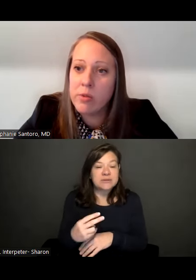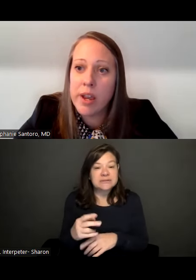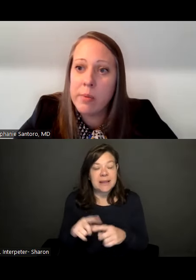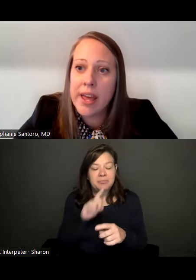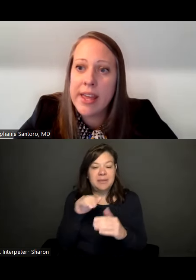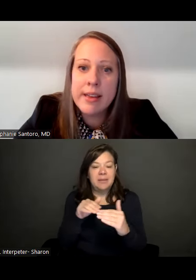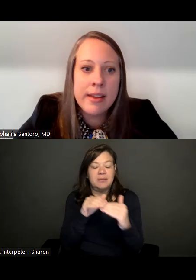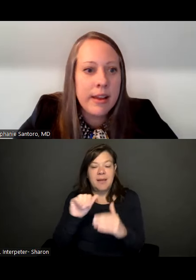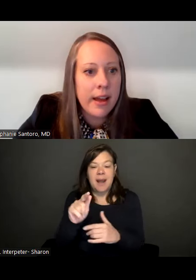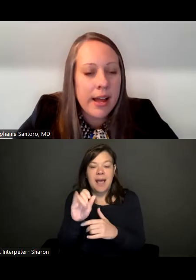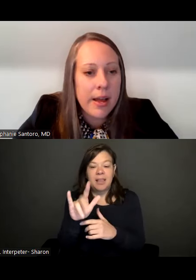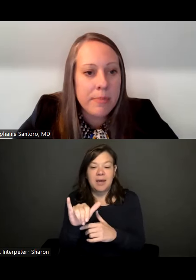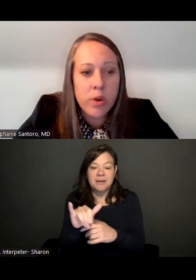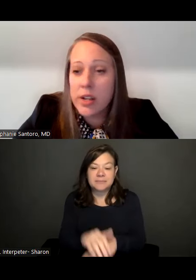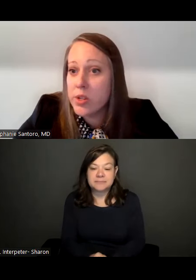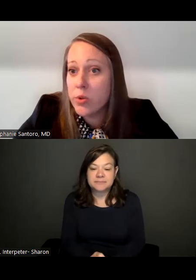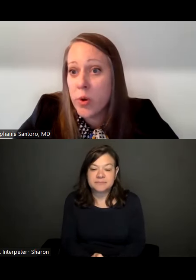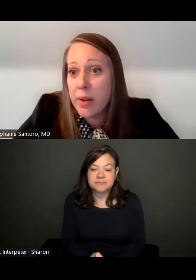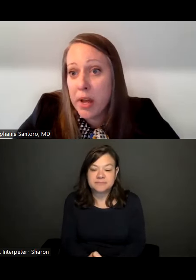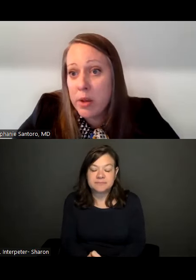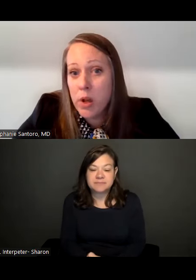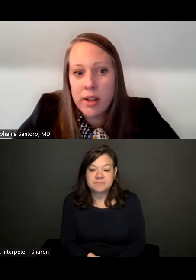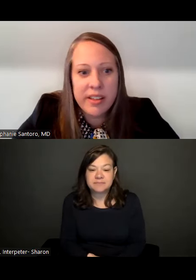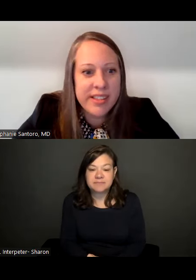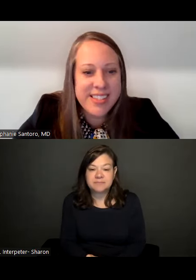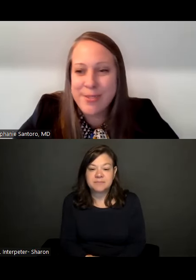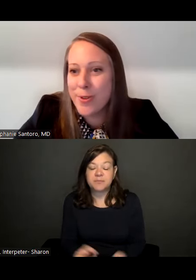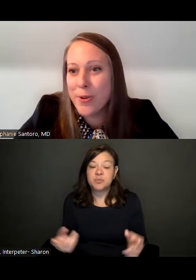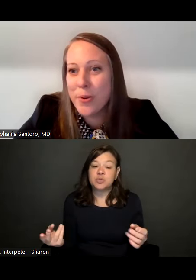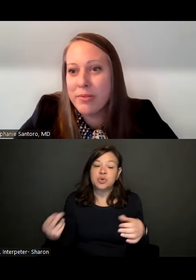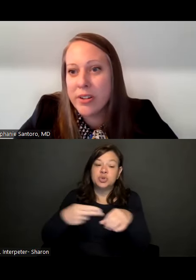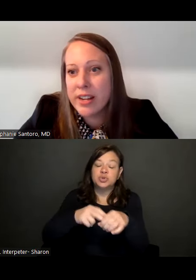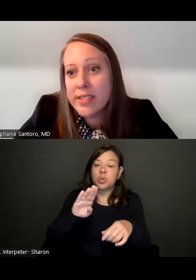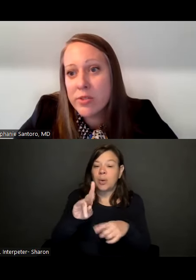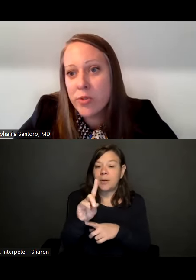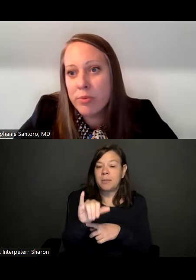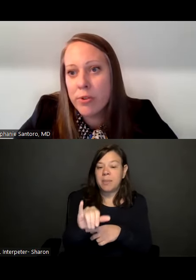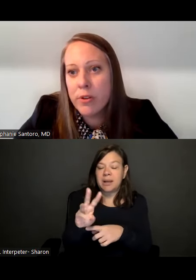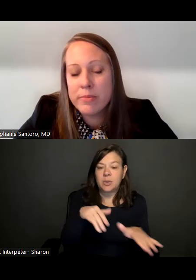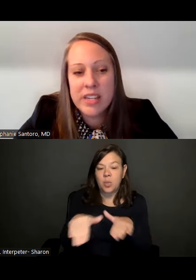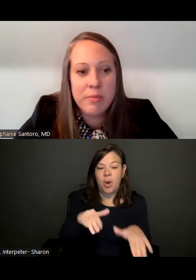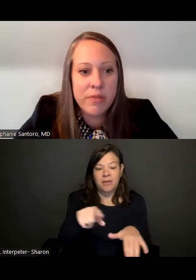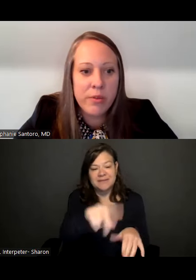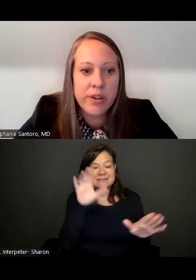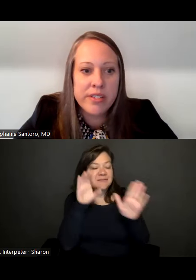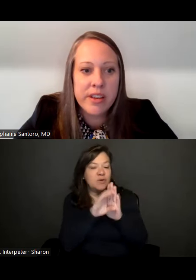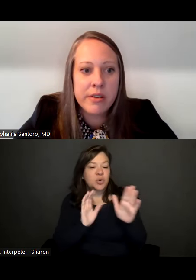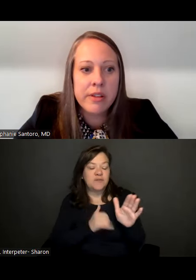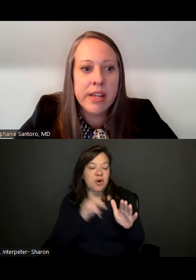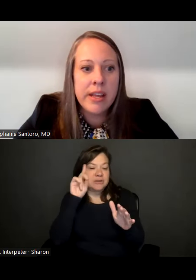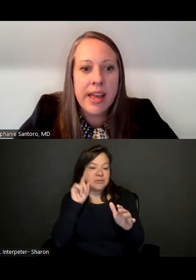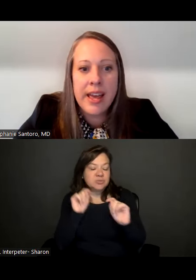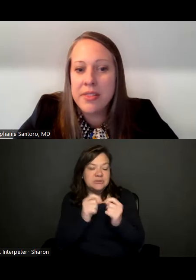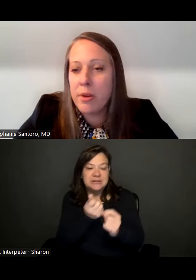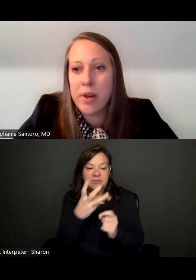them is a great way. You could also join a buddy walk. This is a photo of our Down syndrome program team a few years